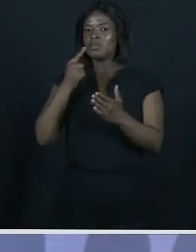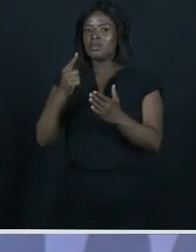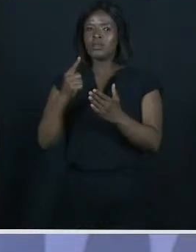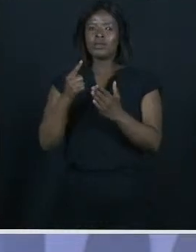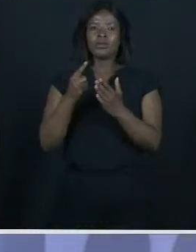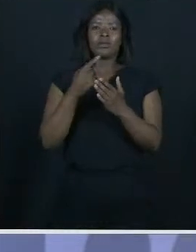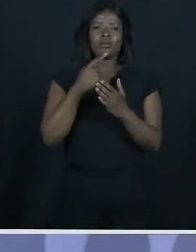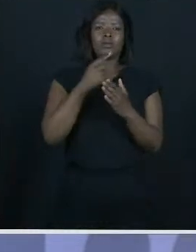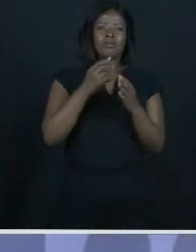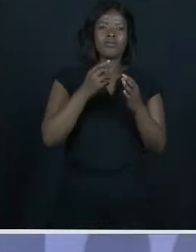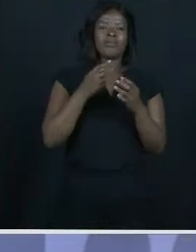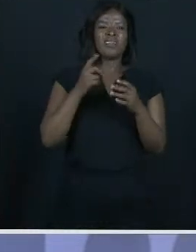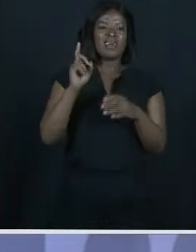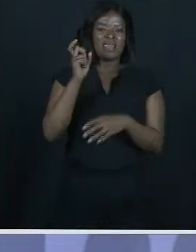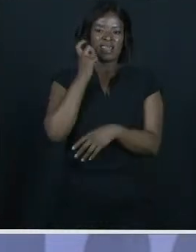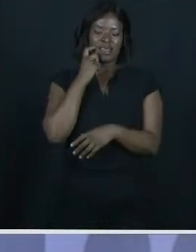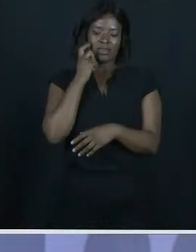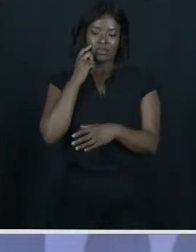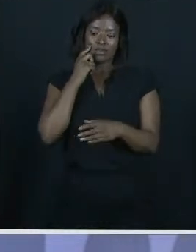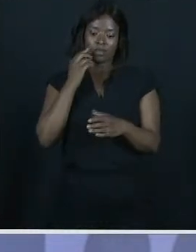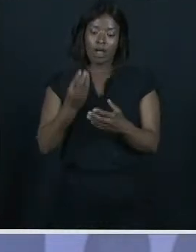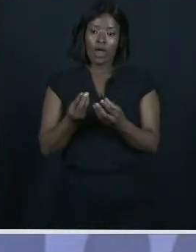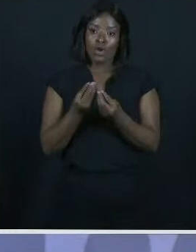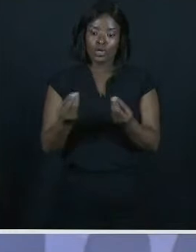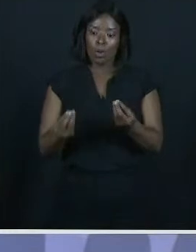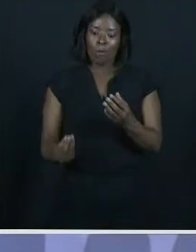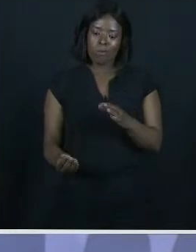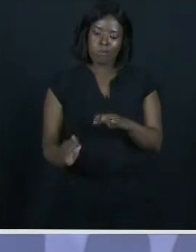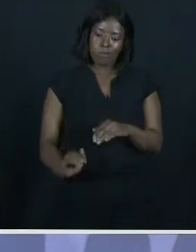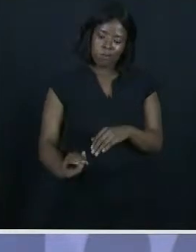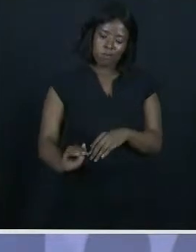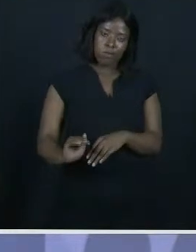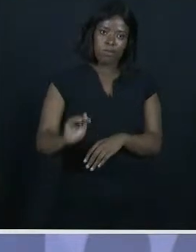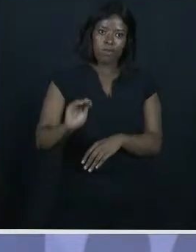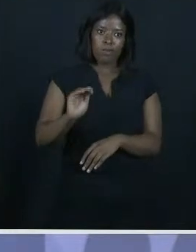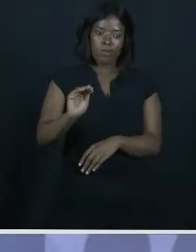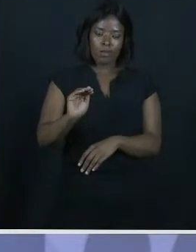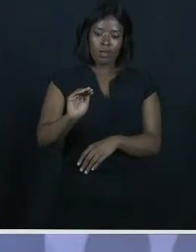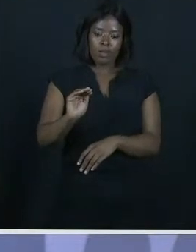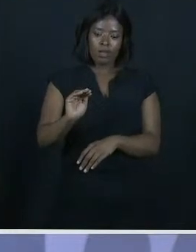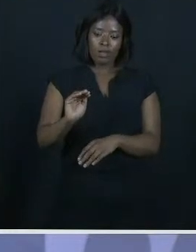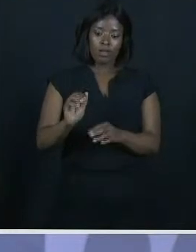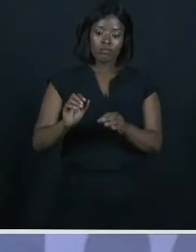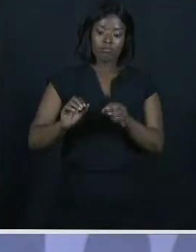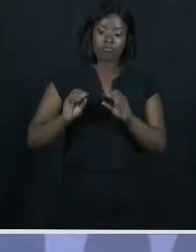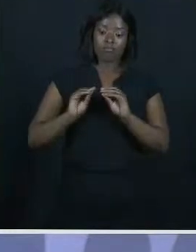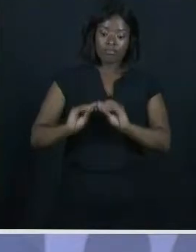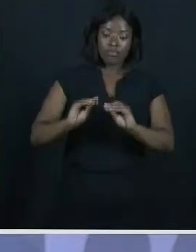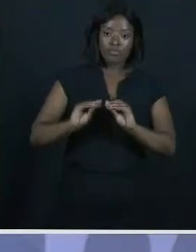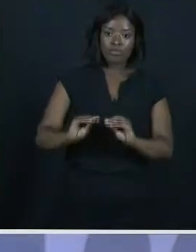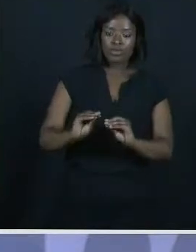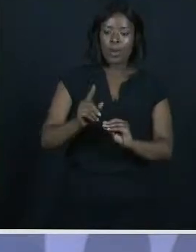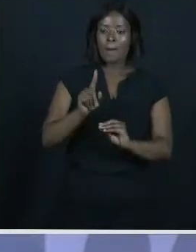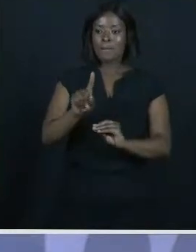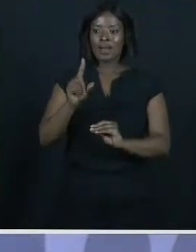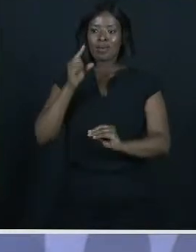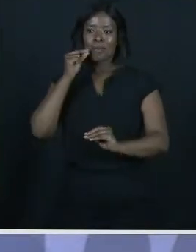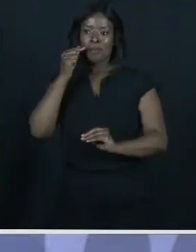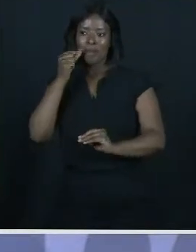to raise strong children than it is to fix broken men.